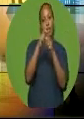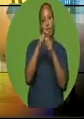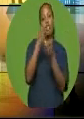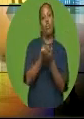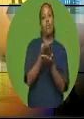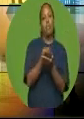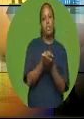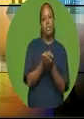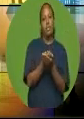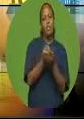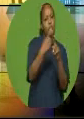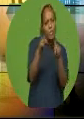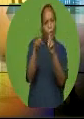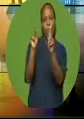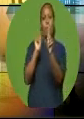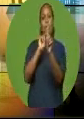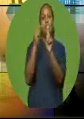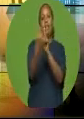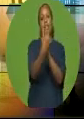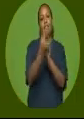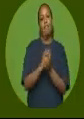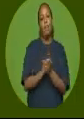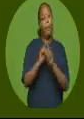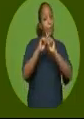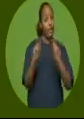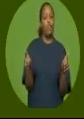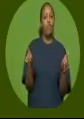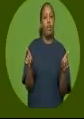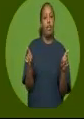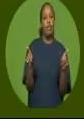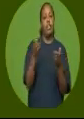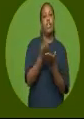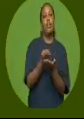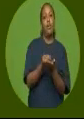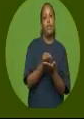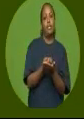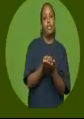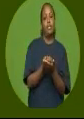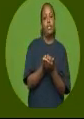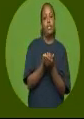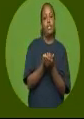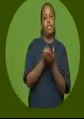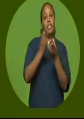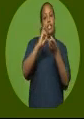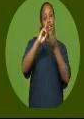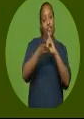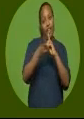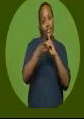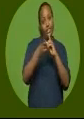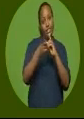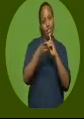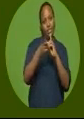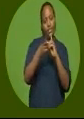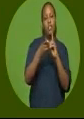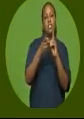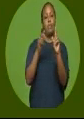term economics from different perspectives. Particularly, economics is defined from